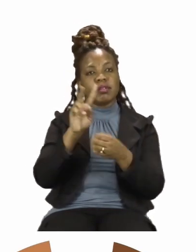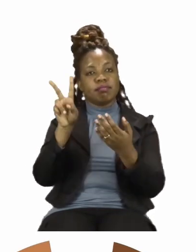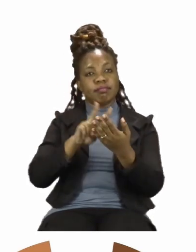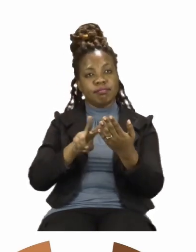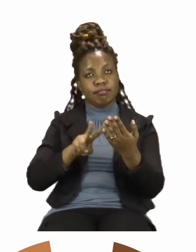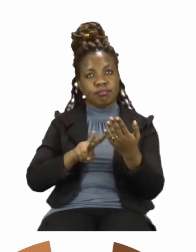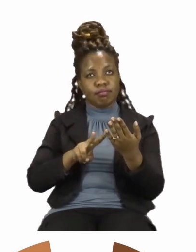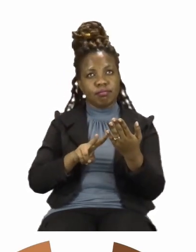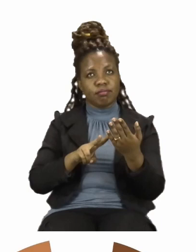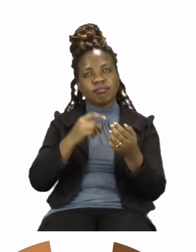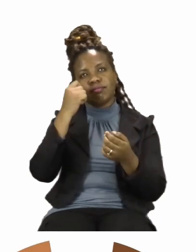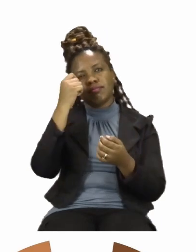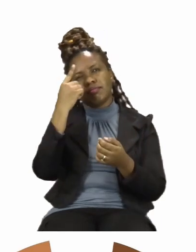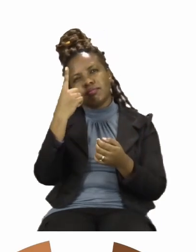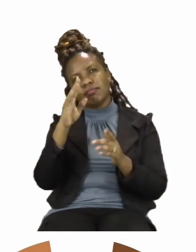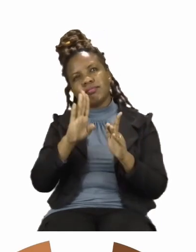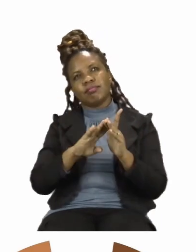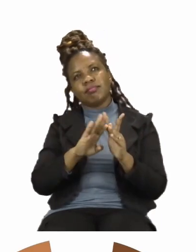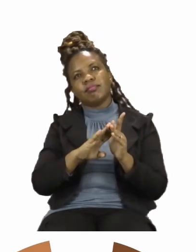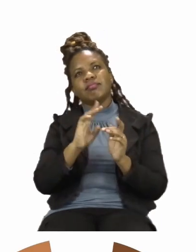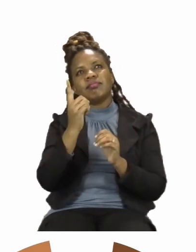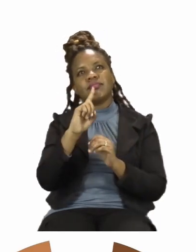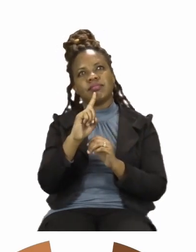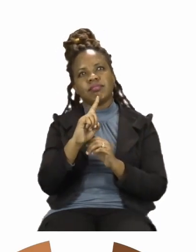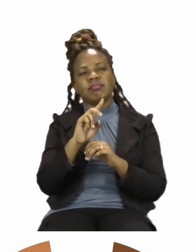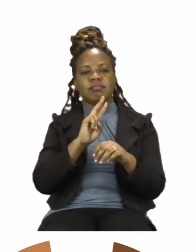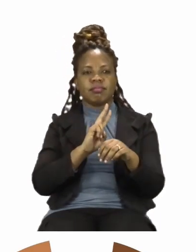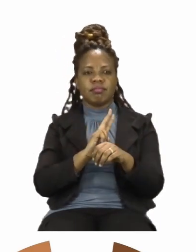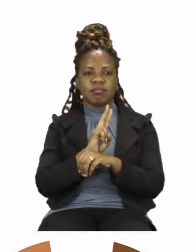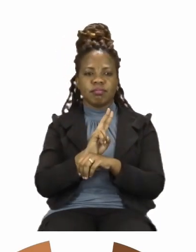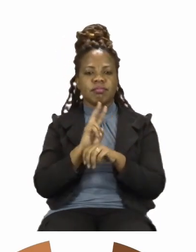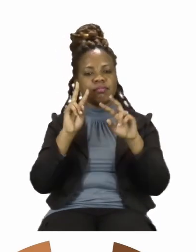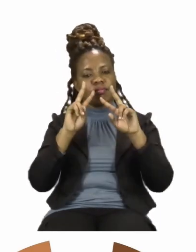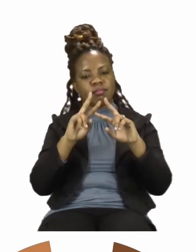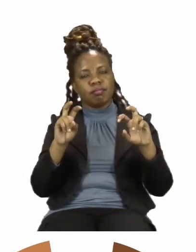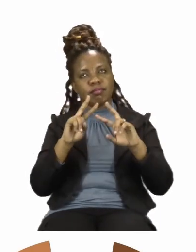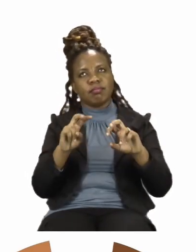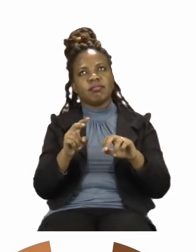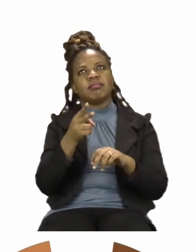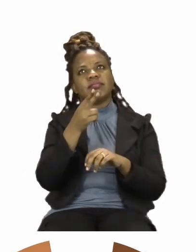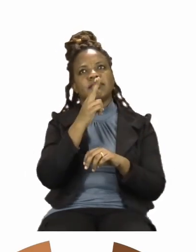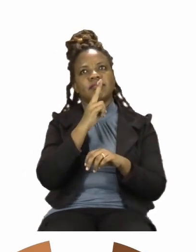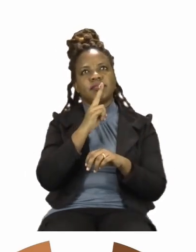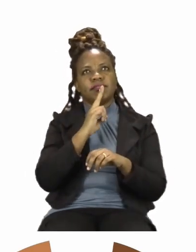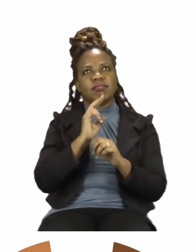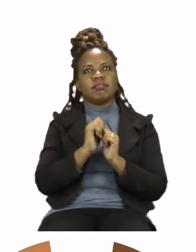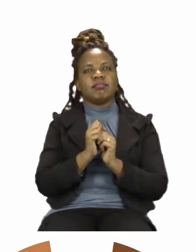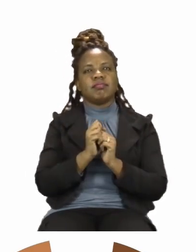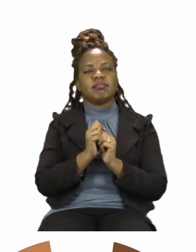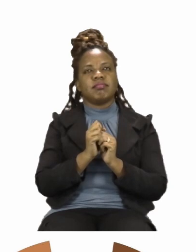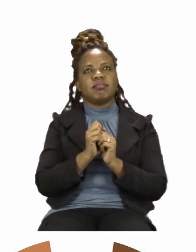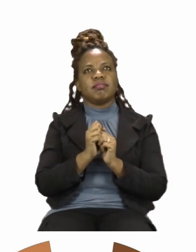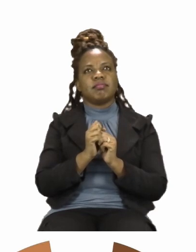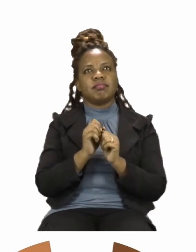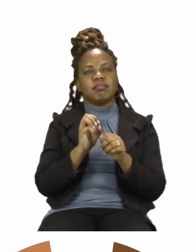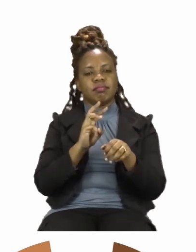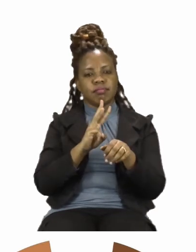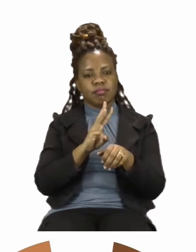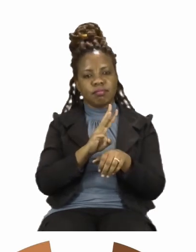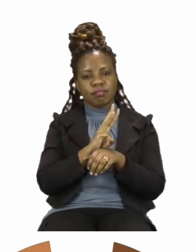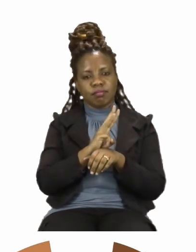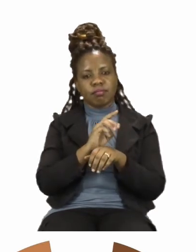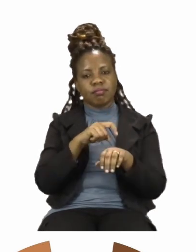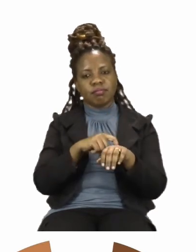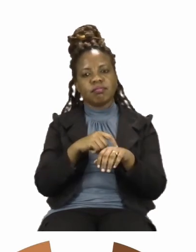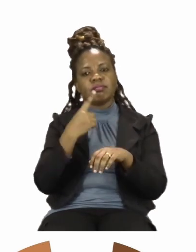our answers. And then the third time is to make sure that our answers are correct. So let us read it for a